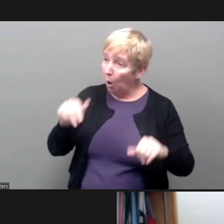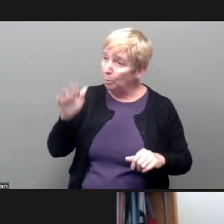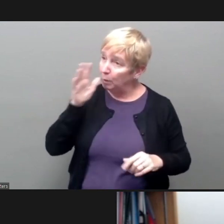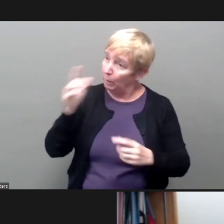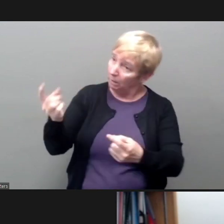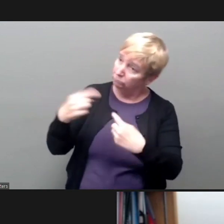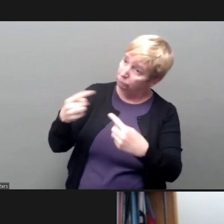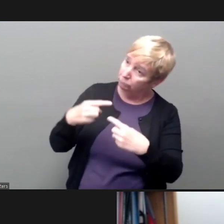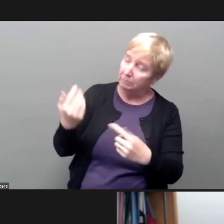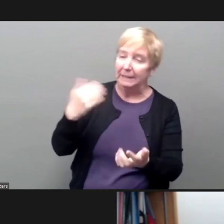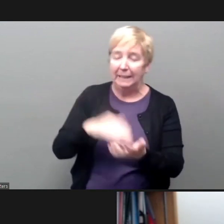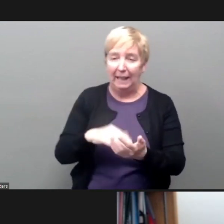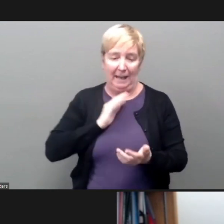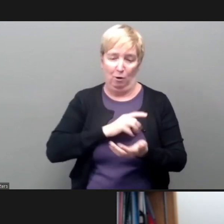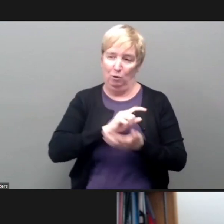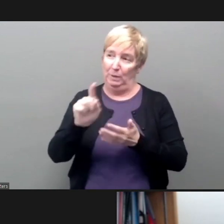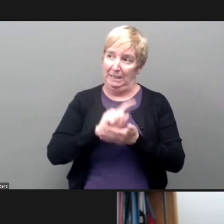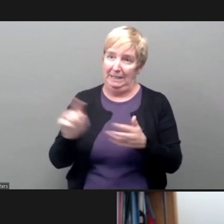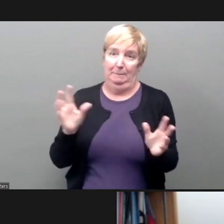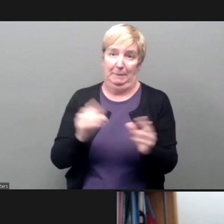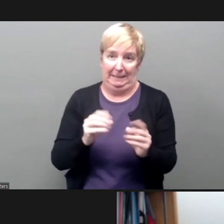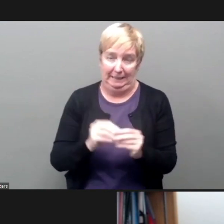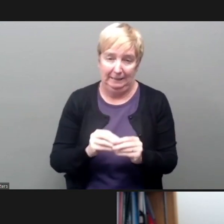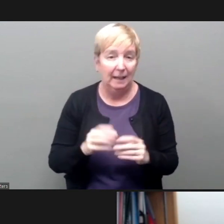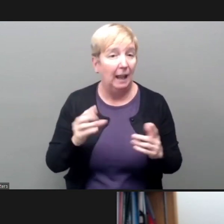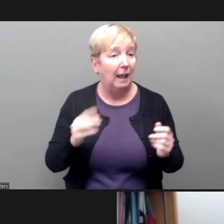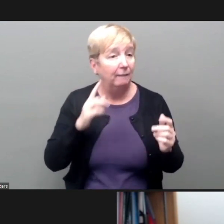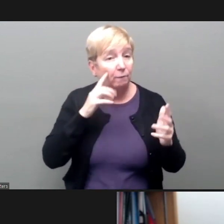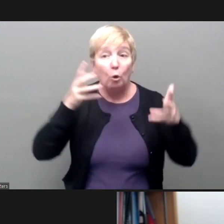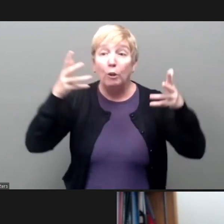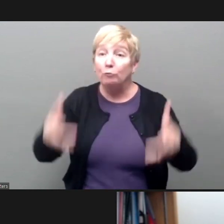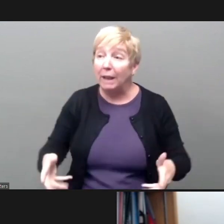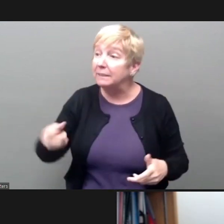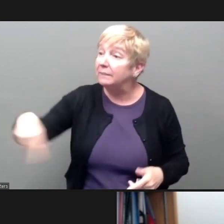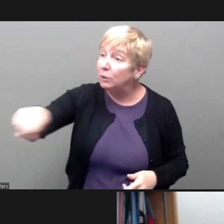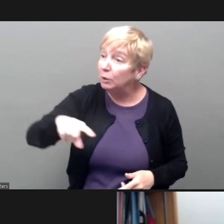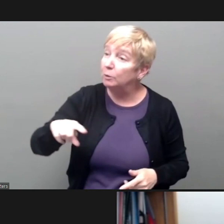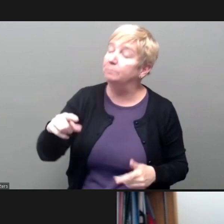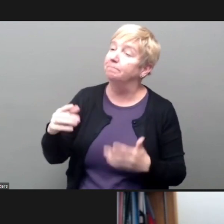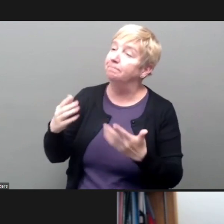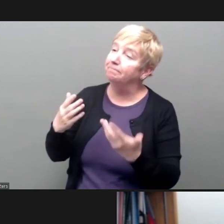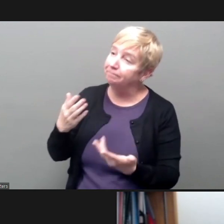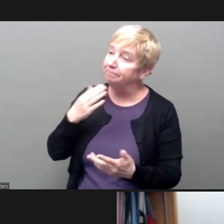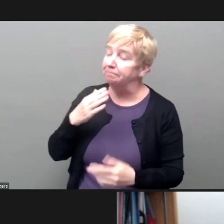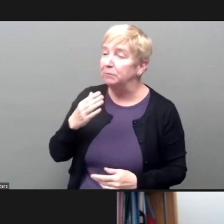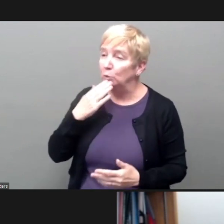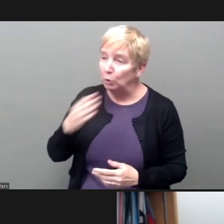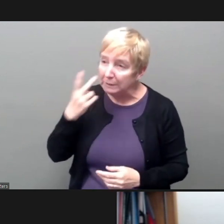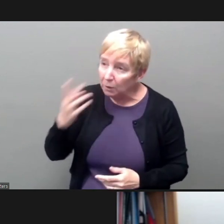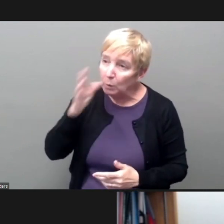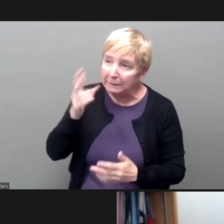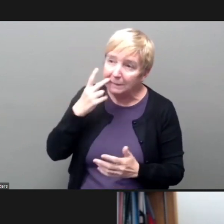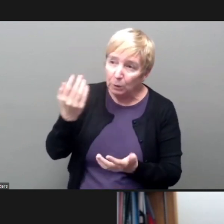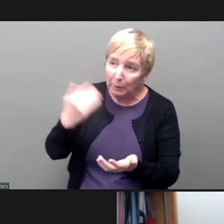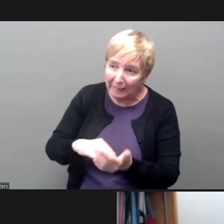the weekly press conferences. And for everybody, lovely to be with you, and we'll plan to be with you same time